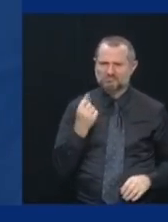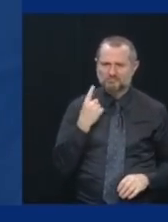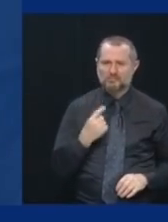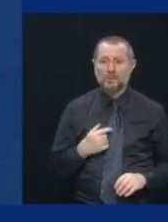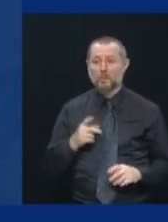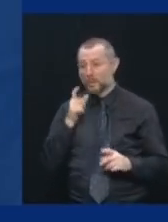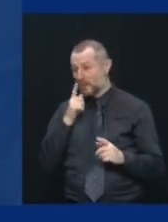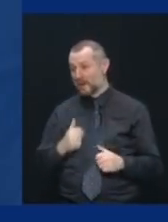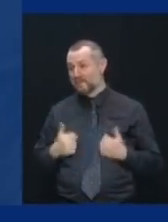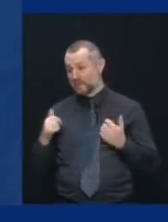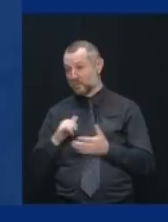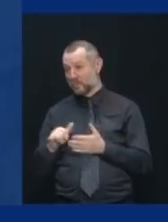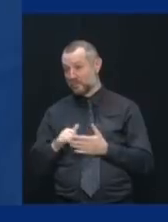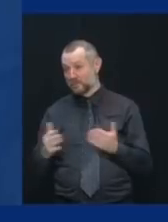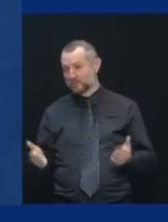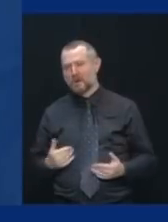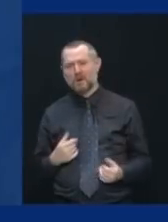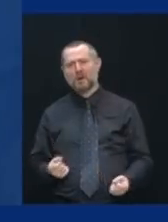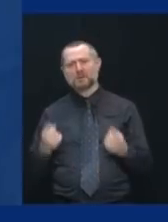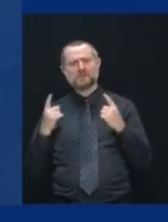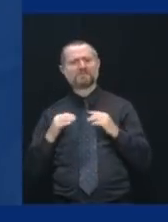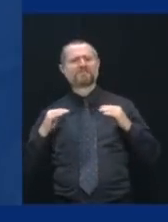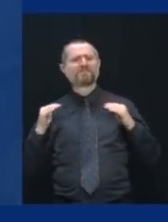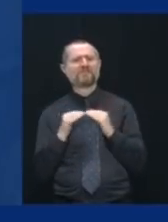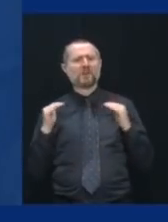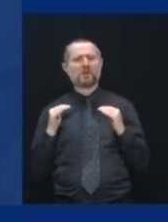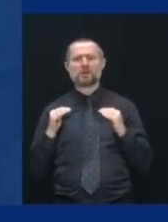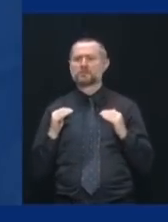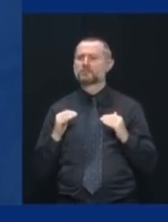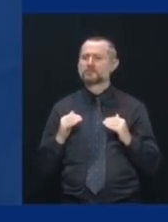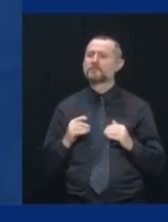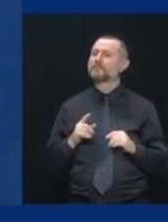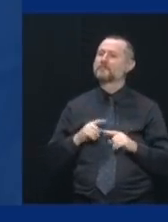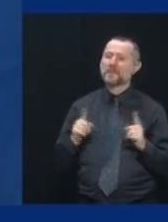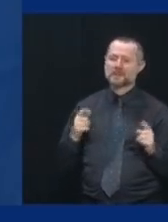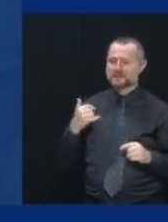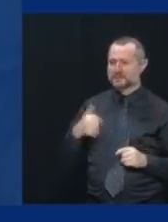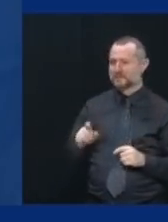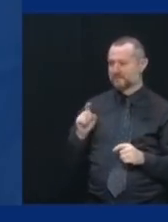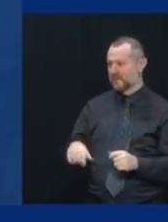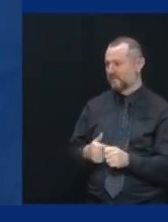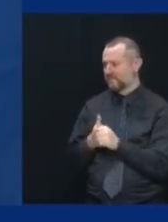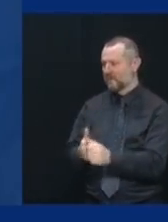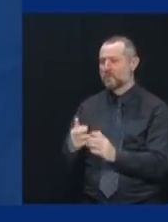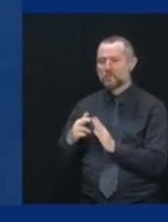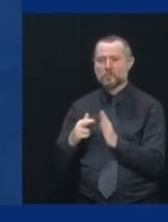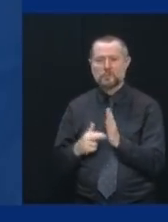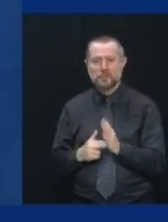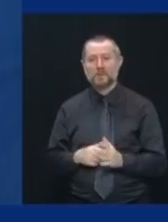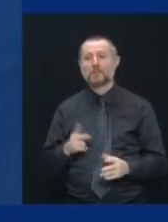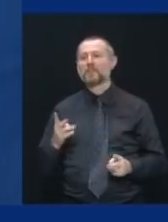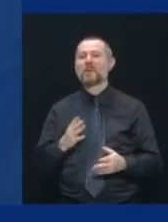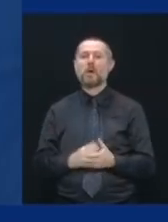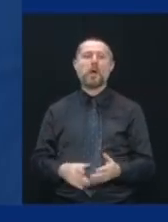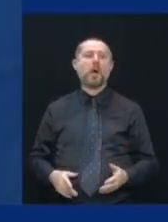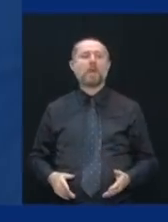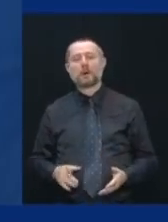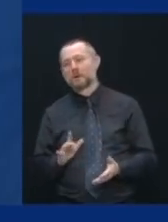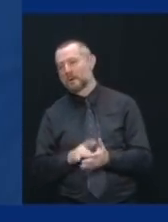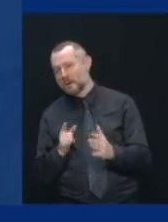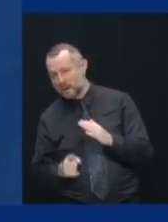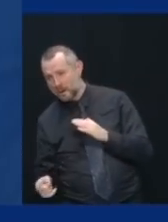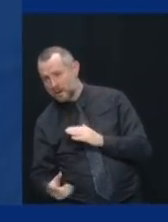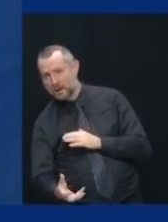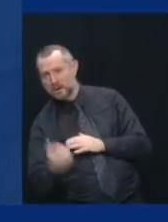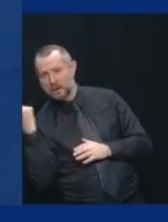and everybody wants this vaccine. But the rules should be followed. We don't want people abusing the system. New York